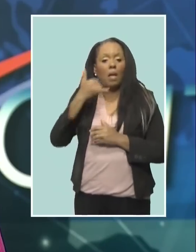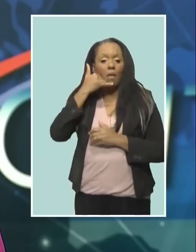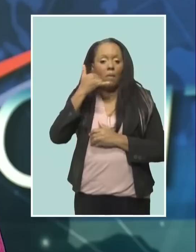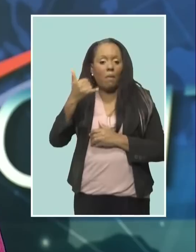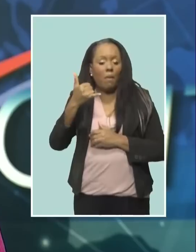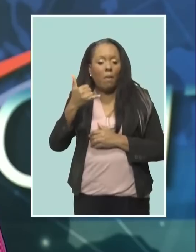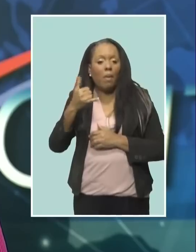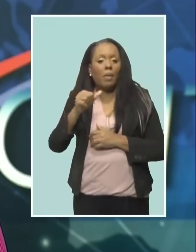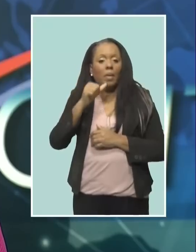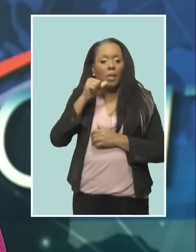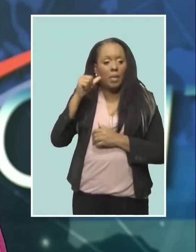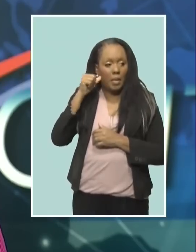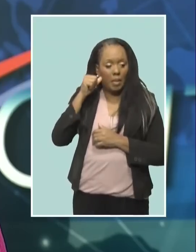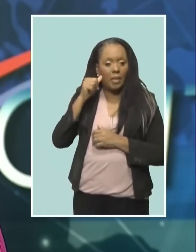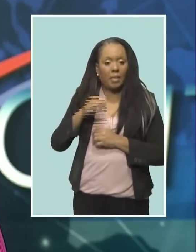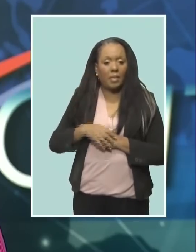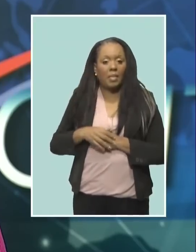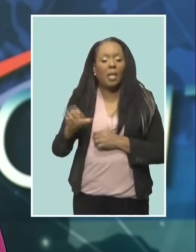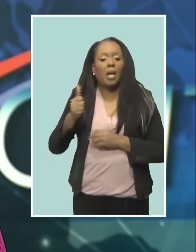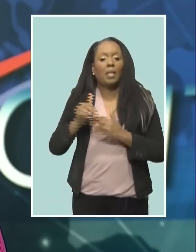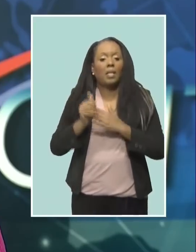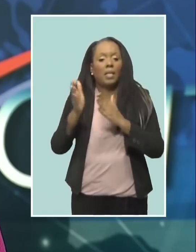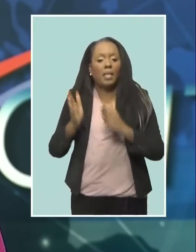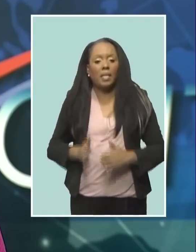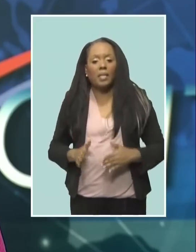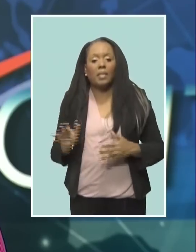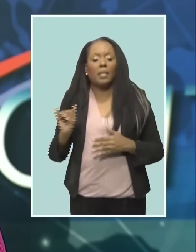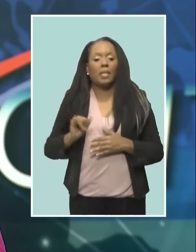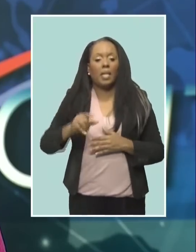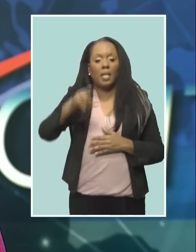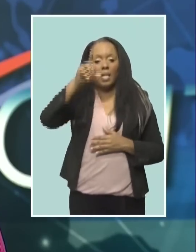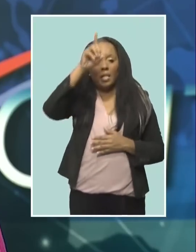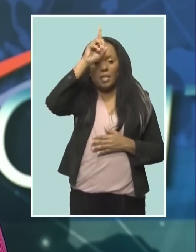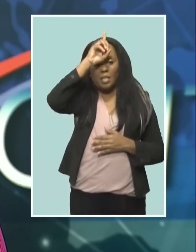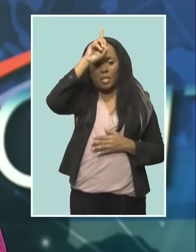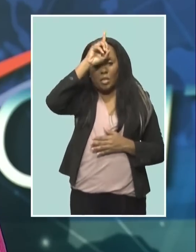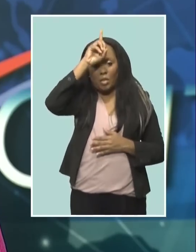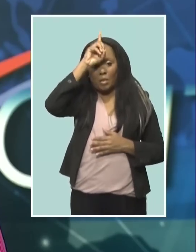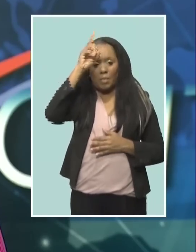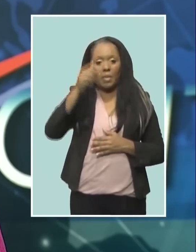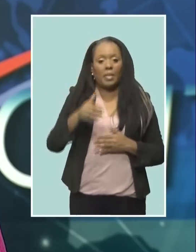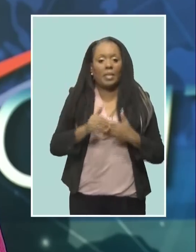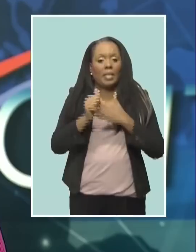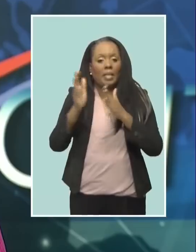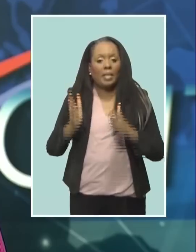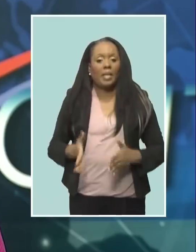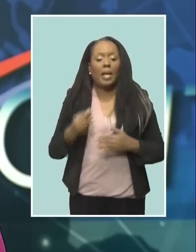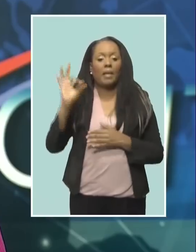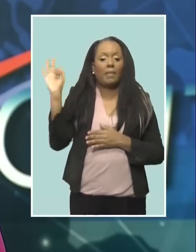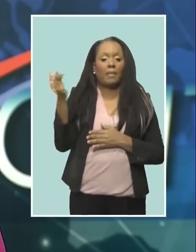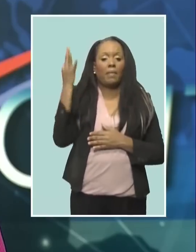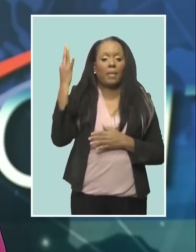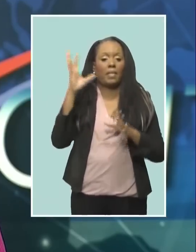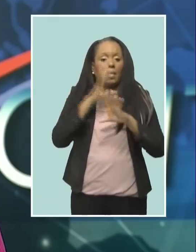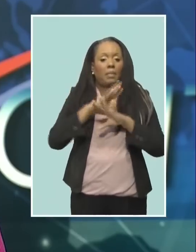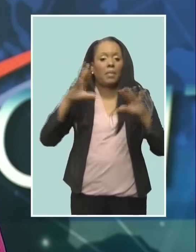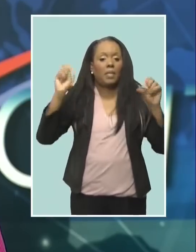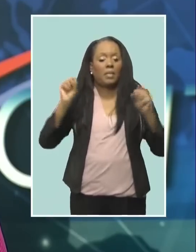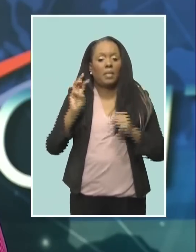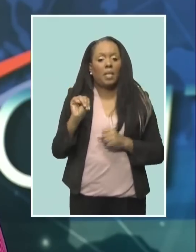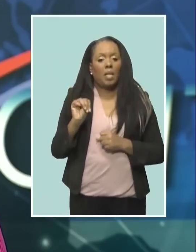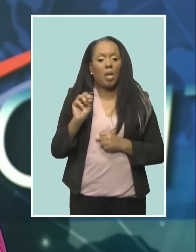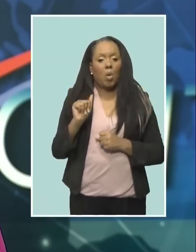on Wednesday. The other leaders include the German Chancellor Olaf Scholz and French President Emmanuel